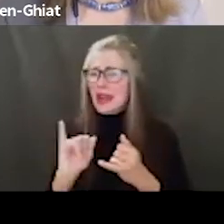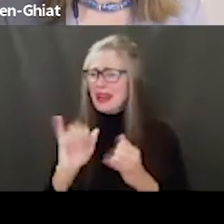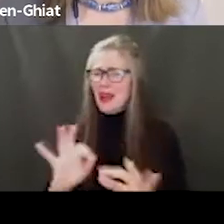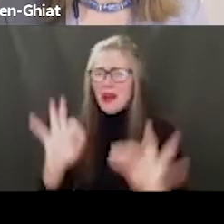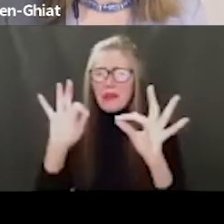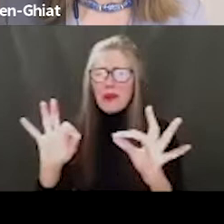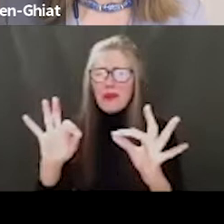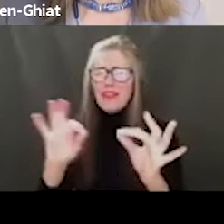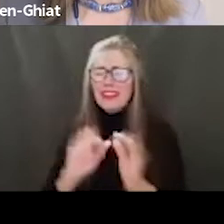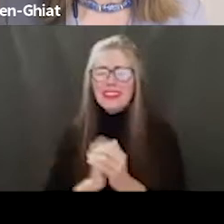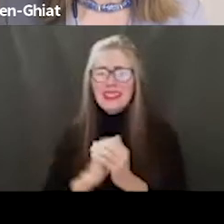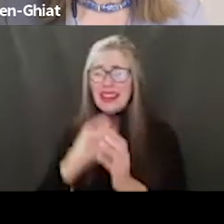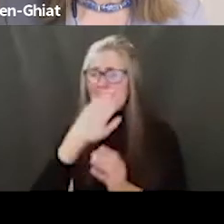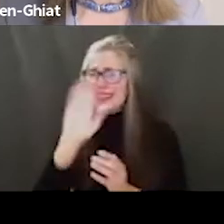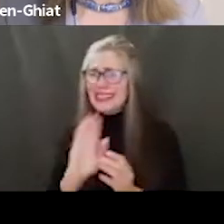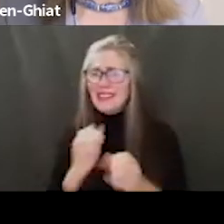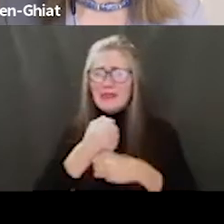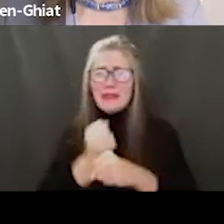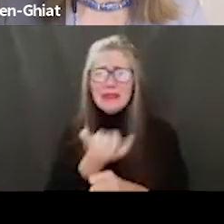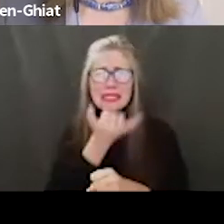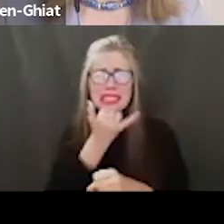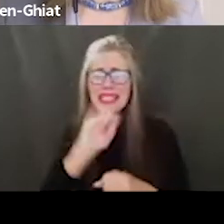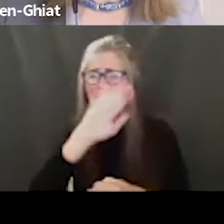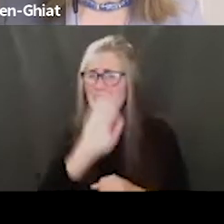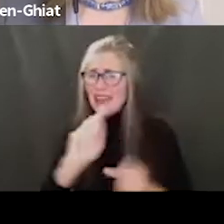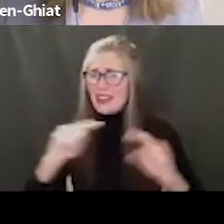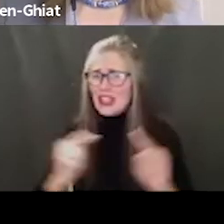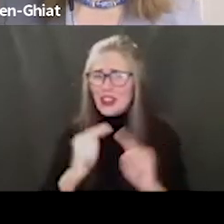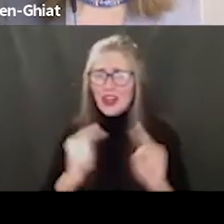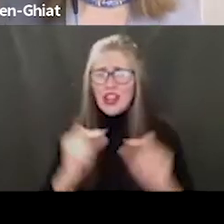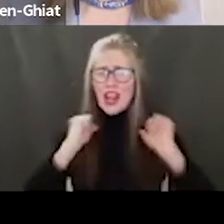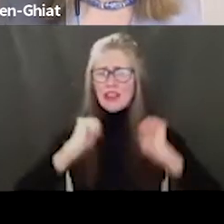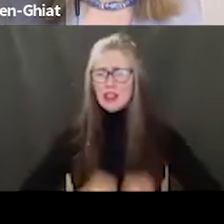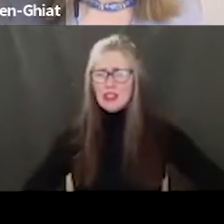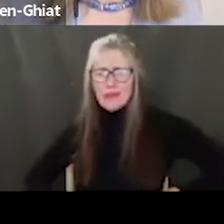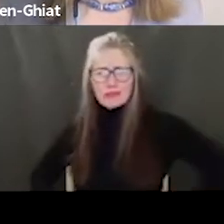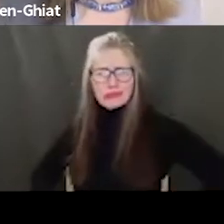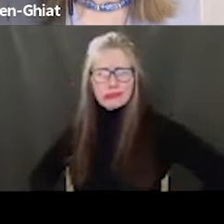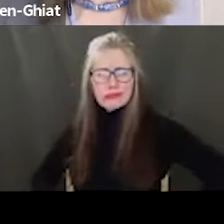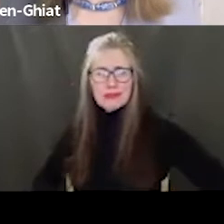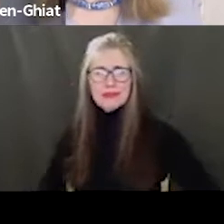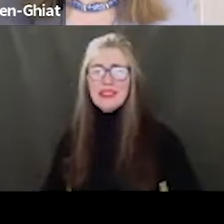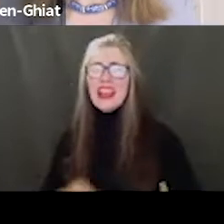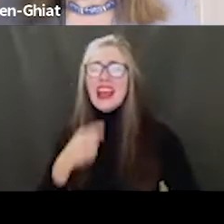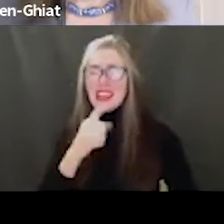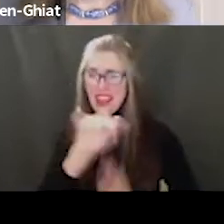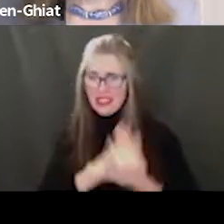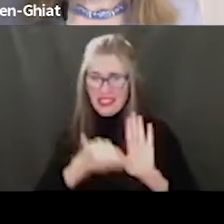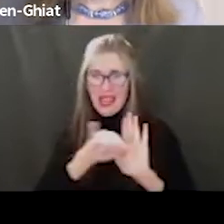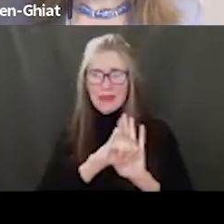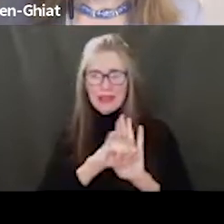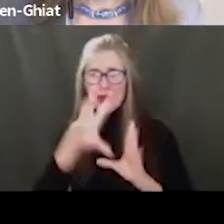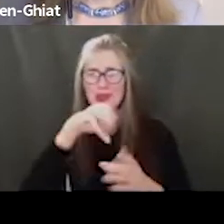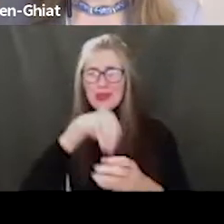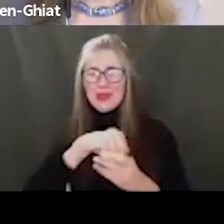much, with their, like Mussolini and Putin, have their shirts off. This is an image I so wanted to include